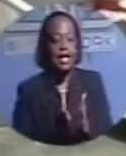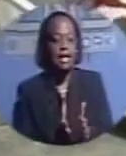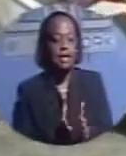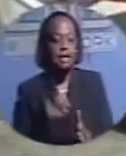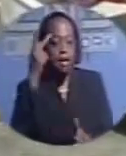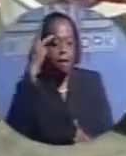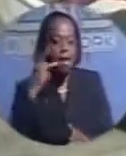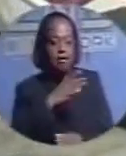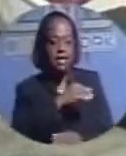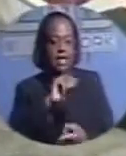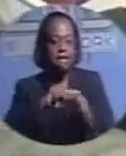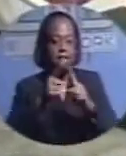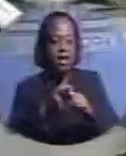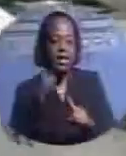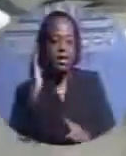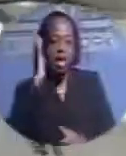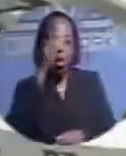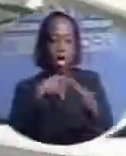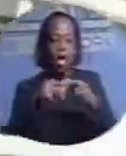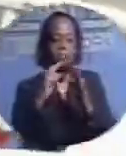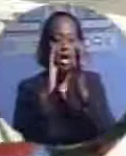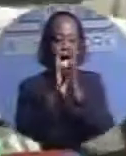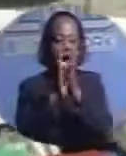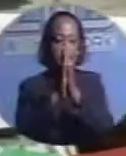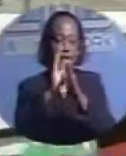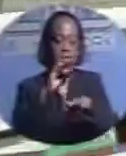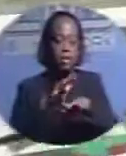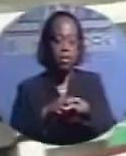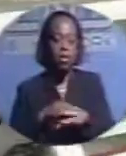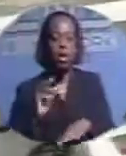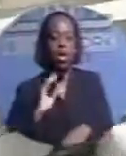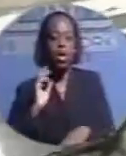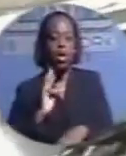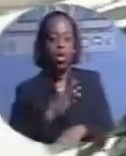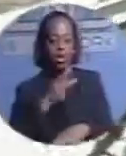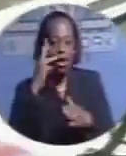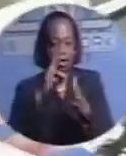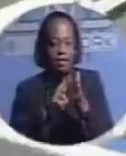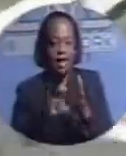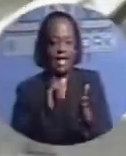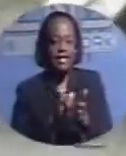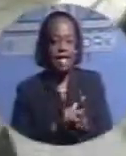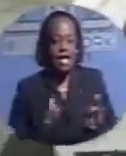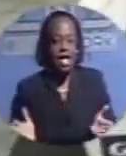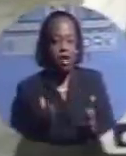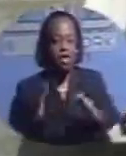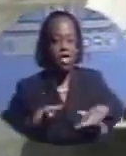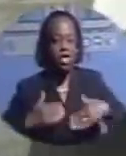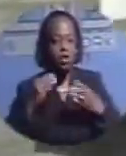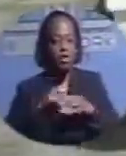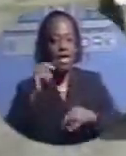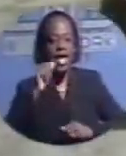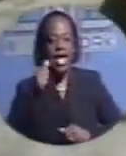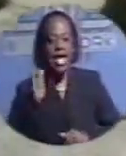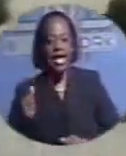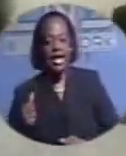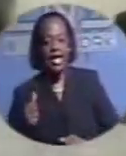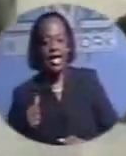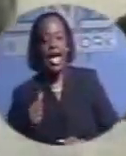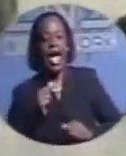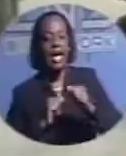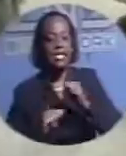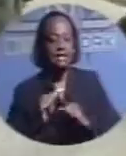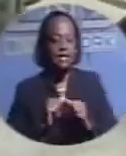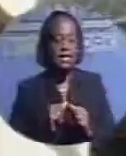friends that will come to cheer them on. We recognize that encouraging the youth in any activity